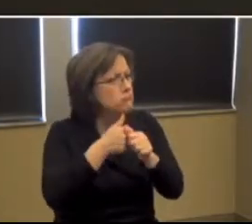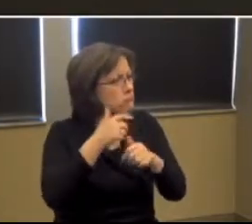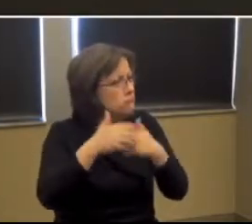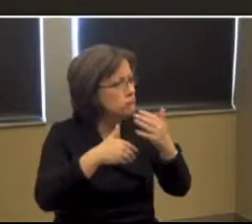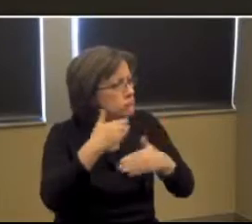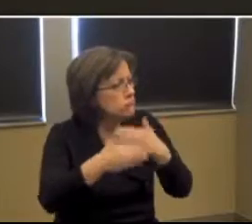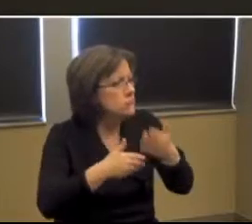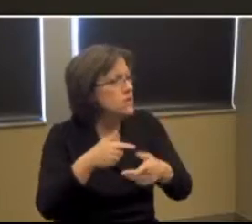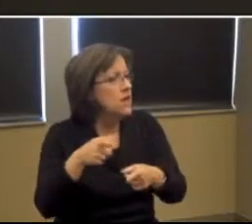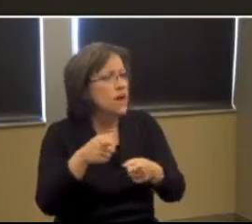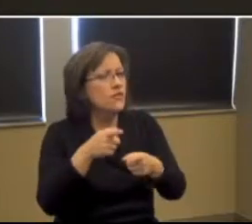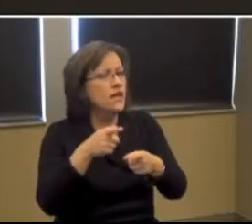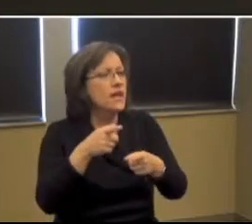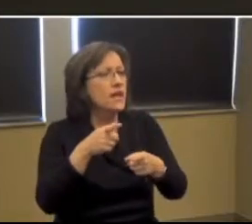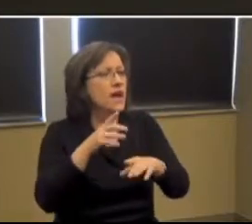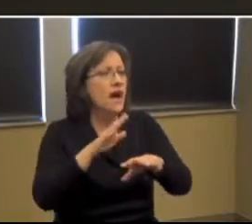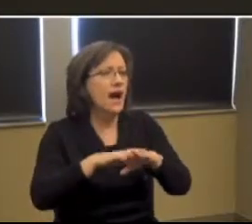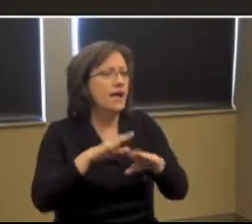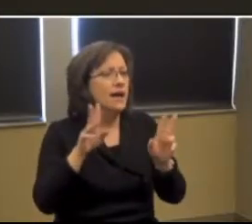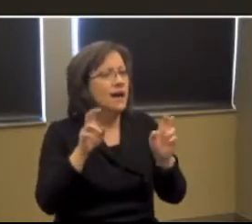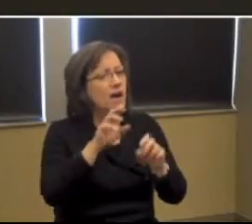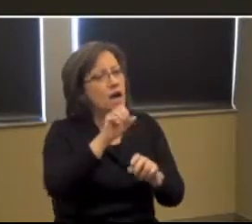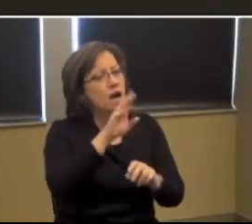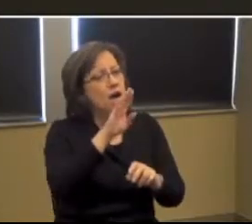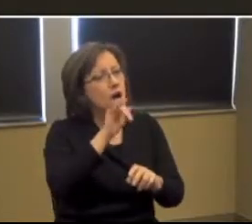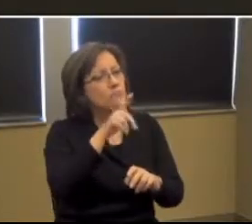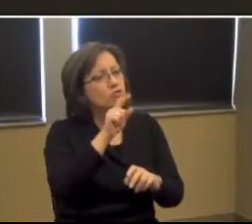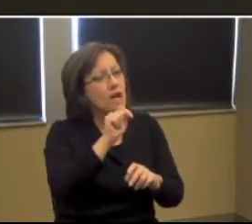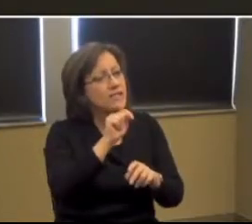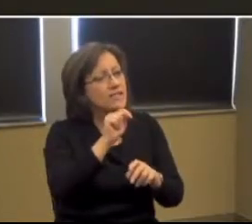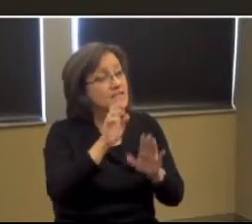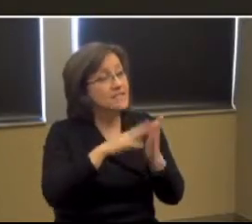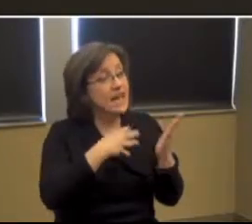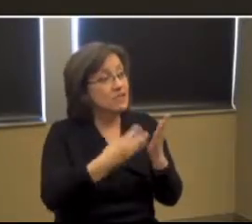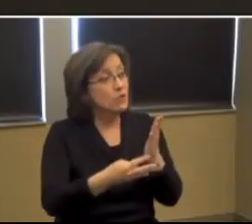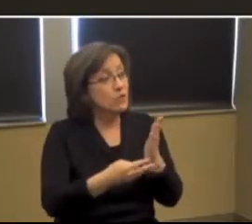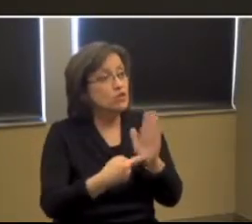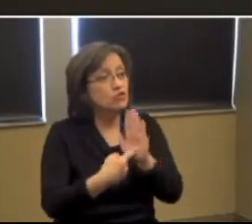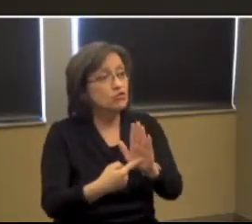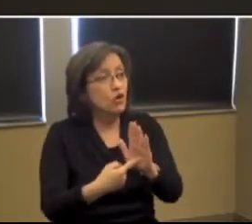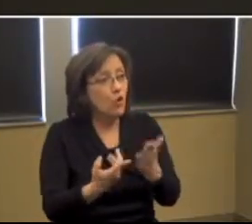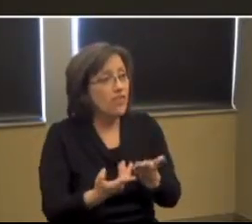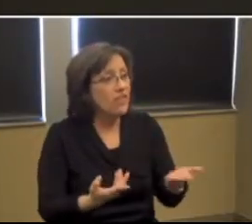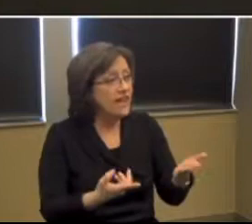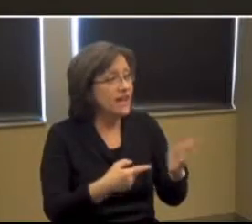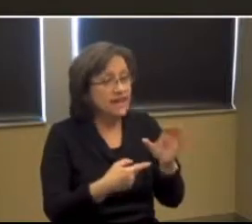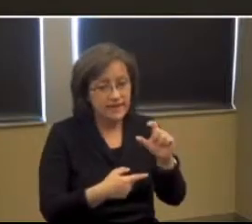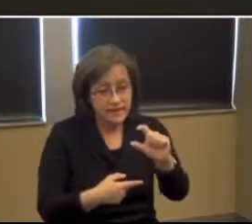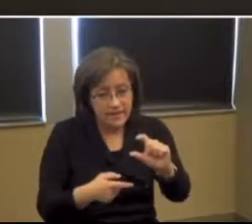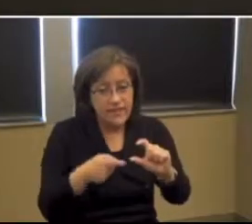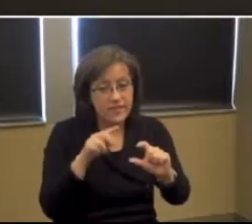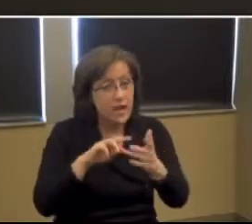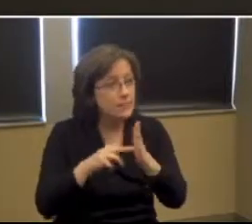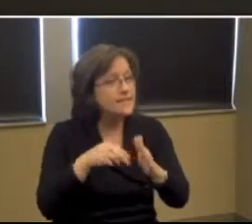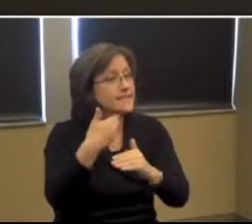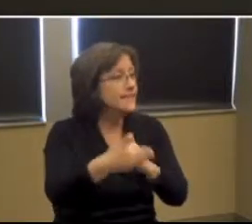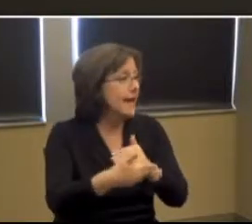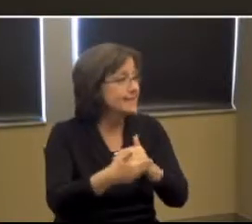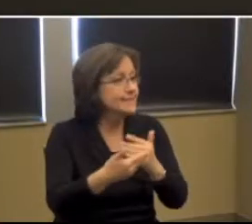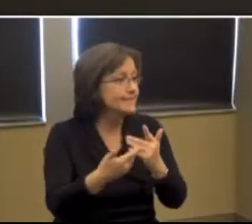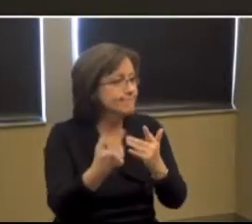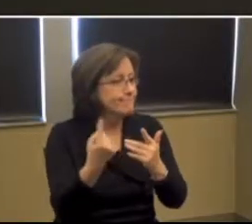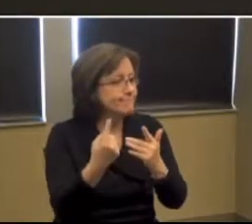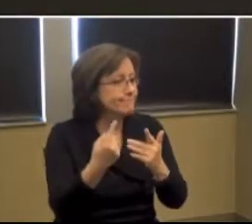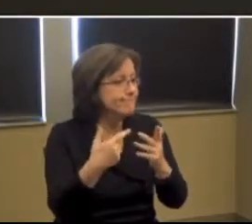on an object schedule? Or are they on a written schedule? Or do they not have a schedule because you're thinking, I can